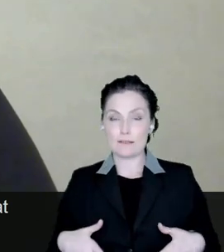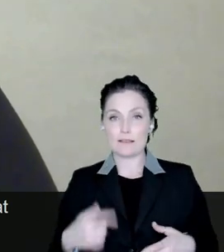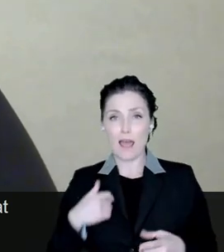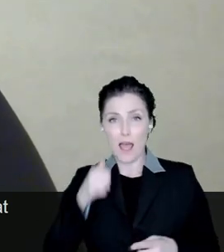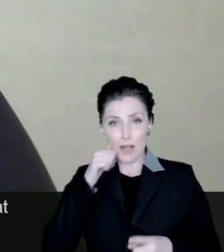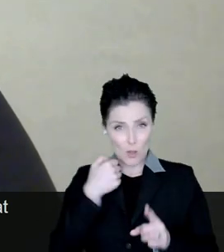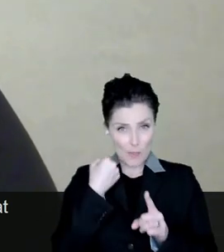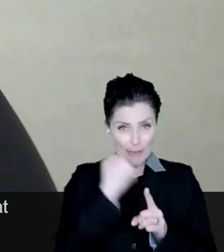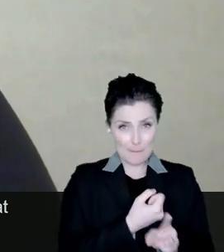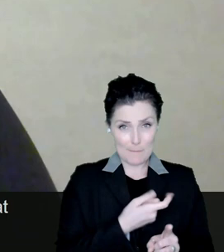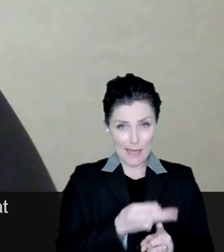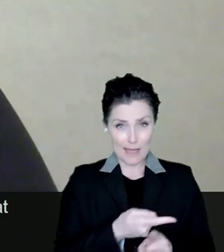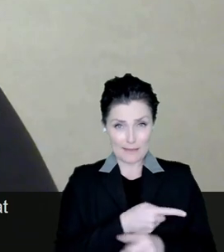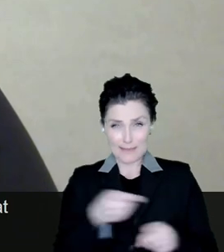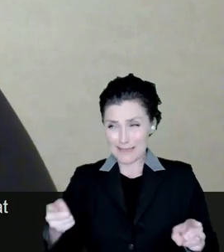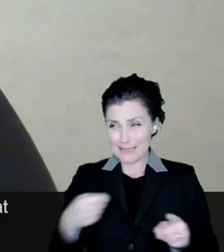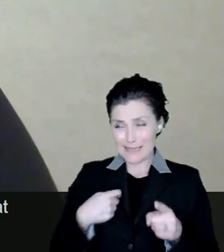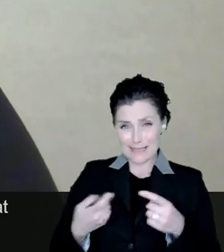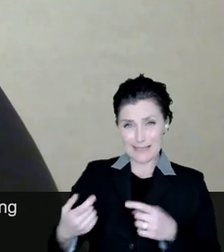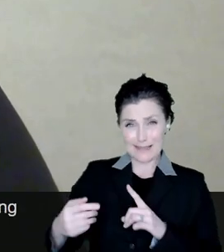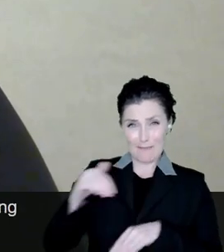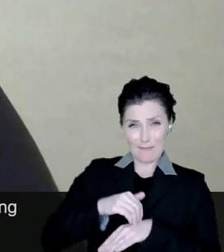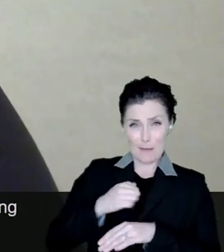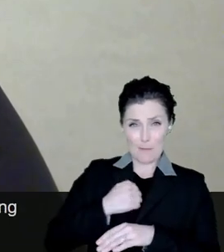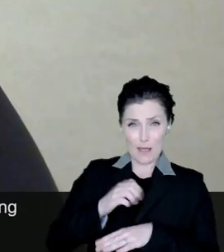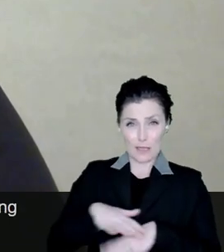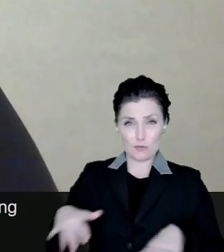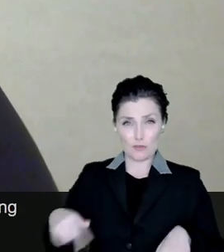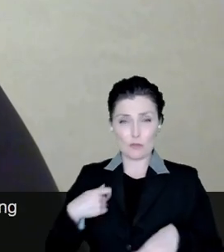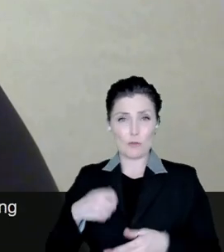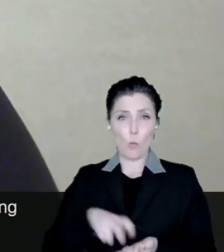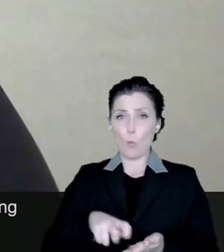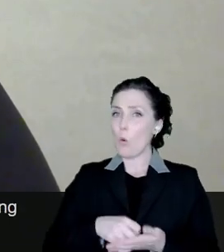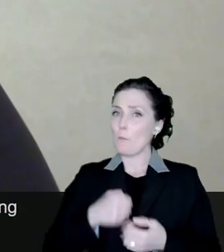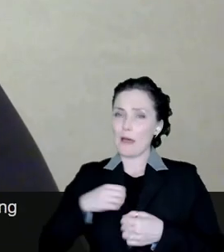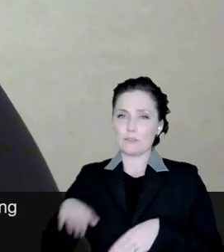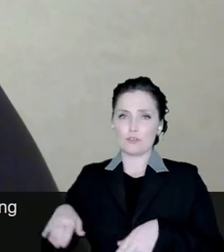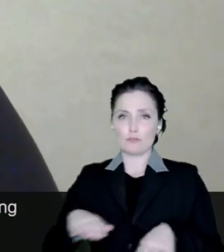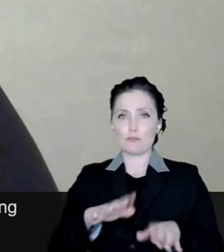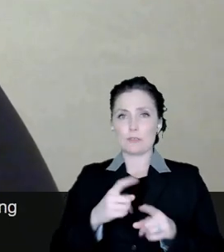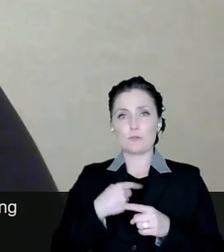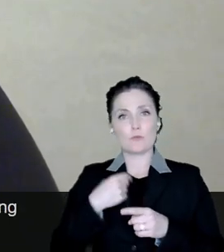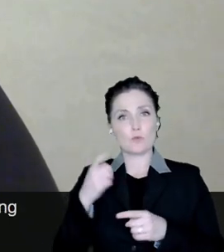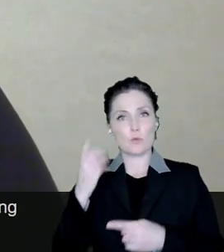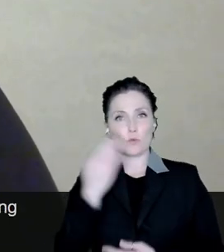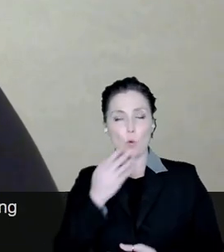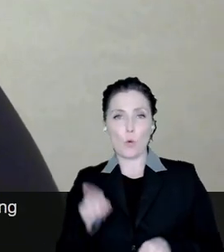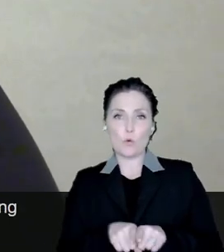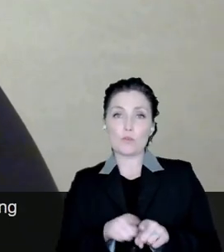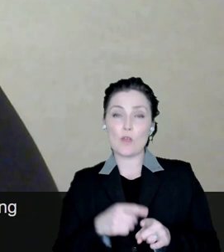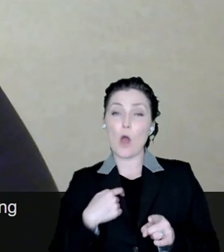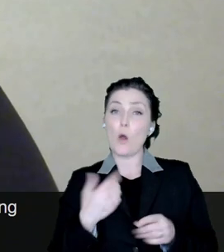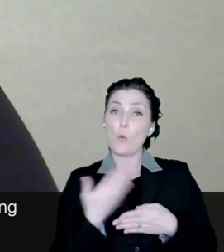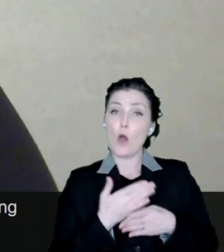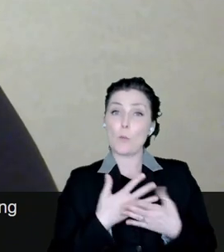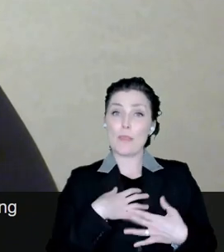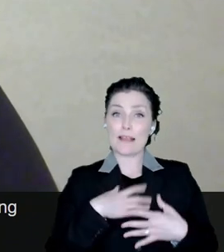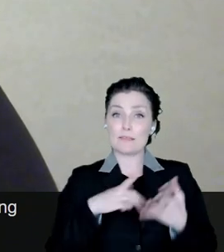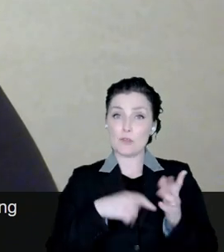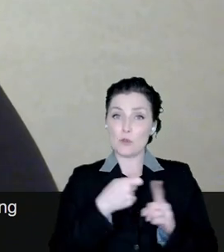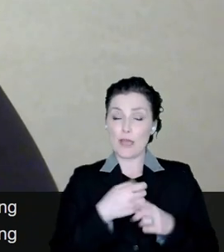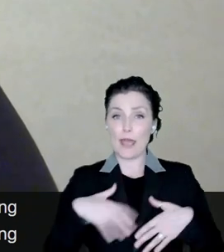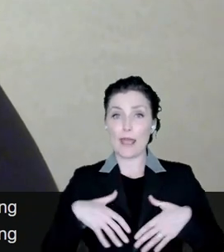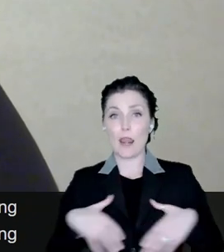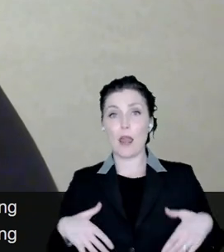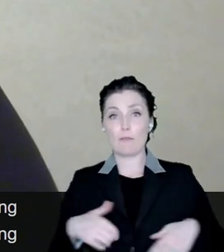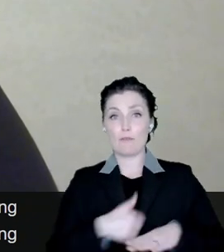health. And I'm also working with Asthma UK and the Lung Foundation as well. And I've been talking to these groups specifically